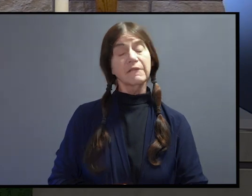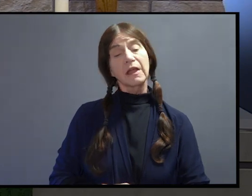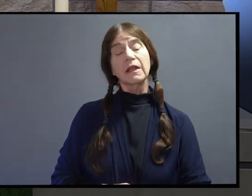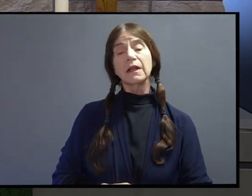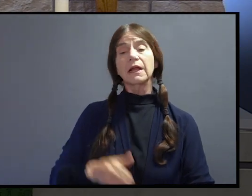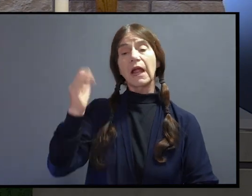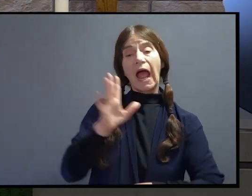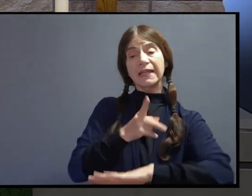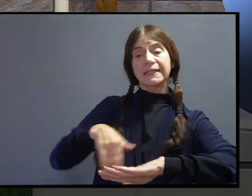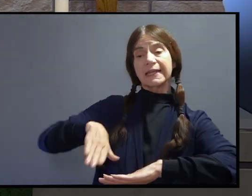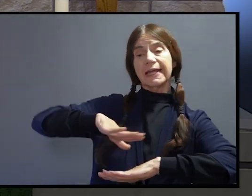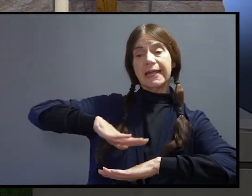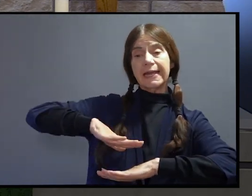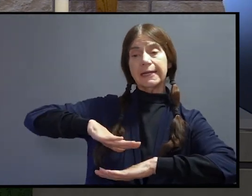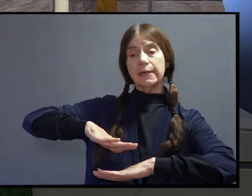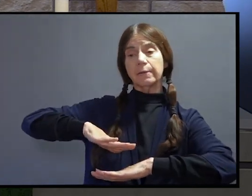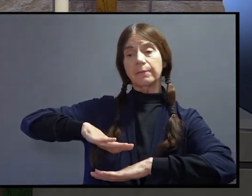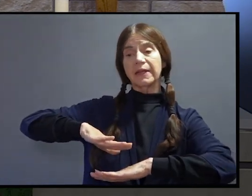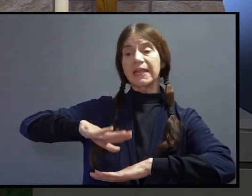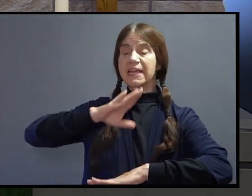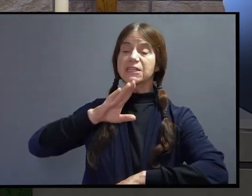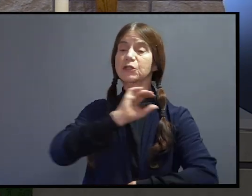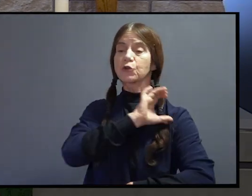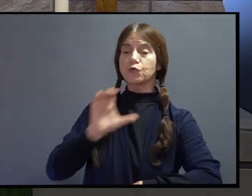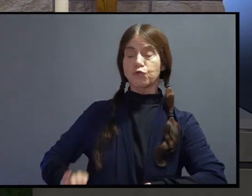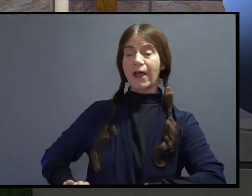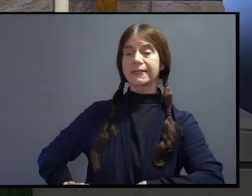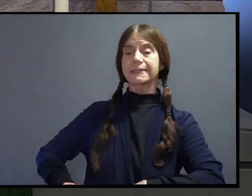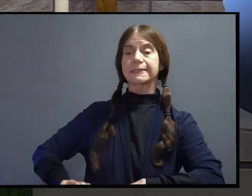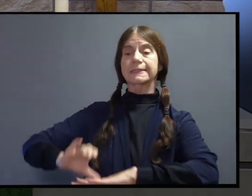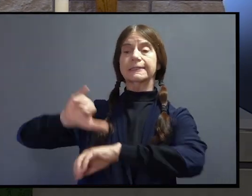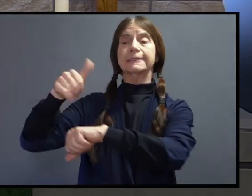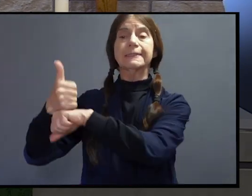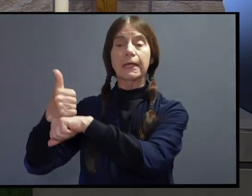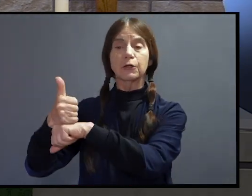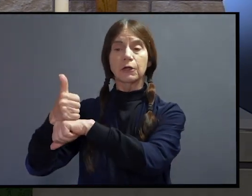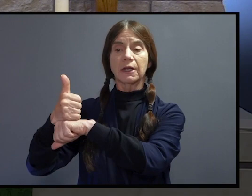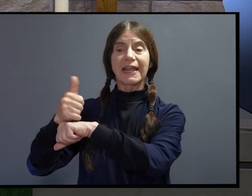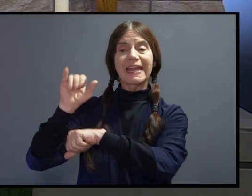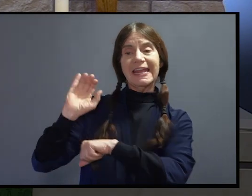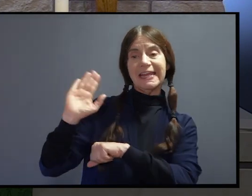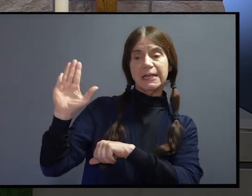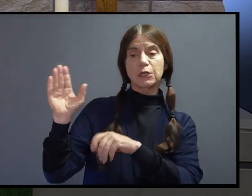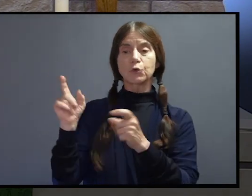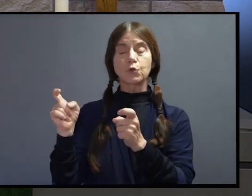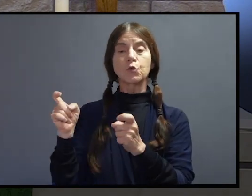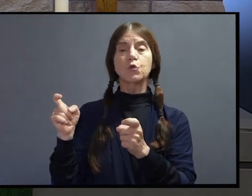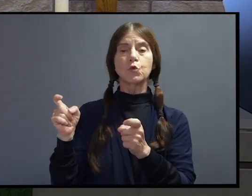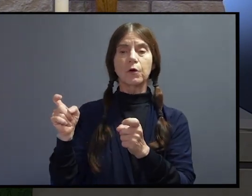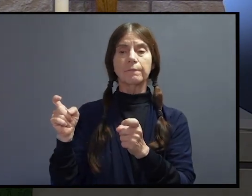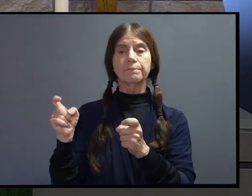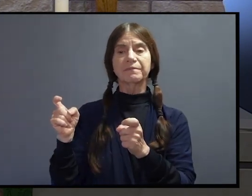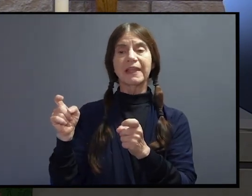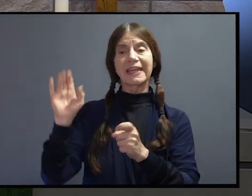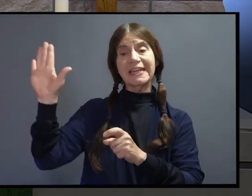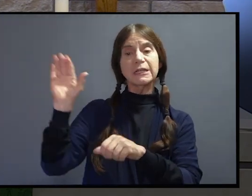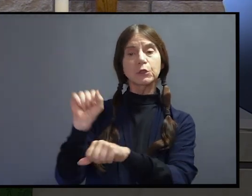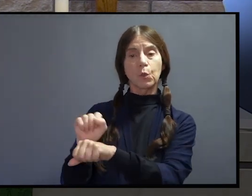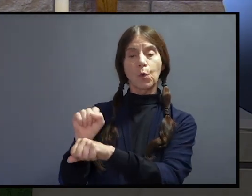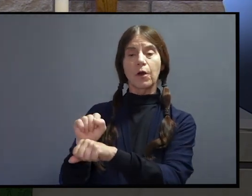kingdom of God is Christ-centered. It's His rule and reign. It's His